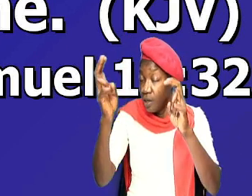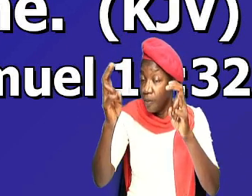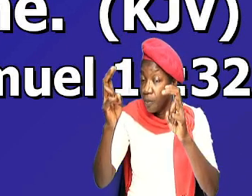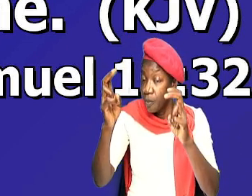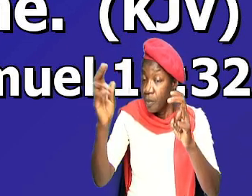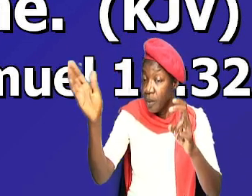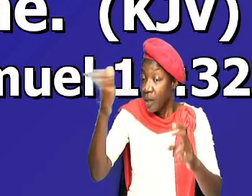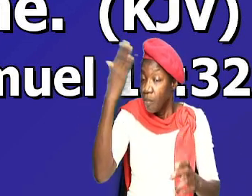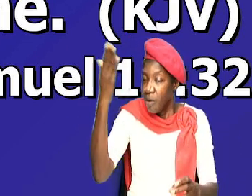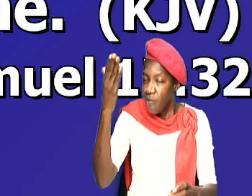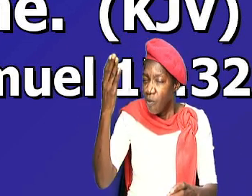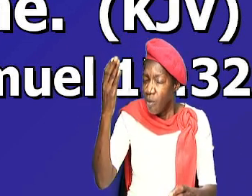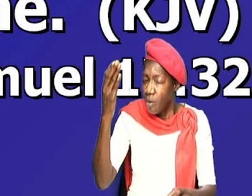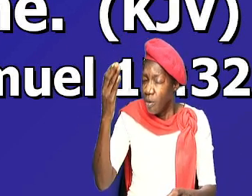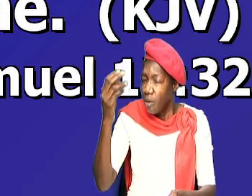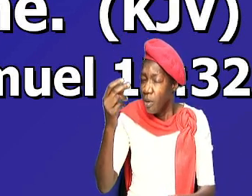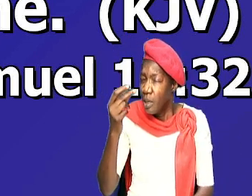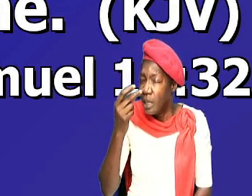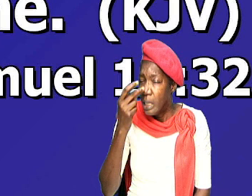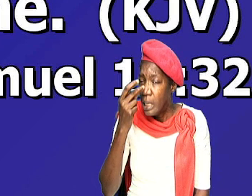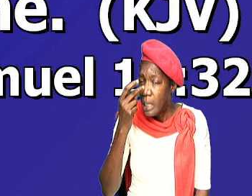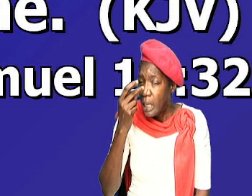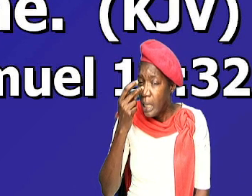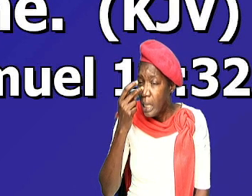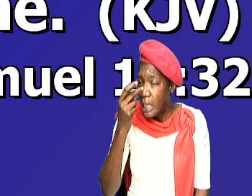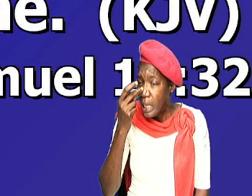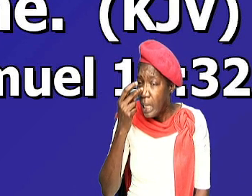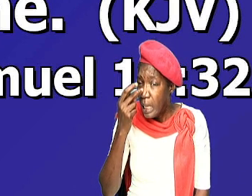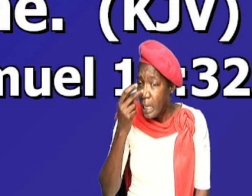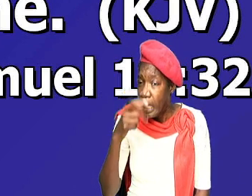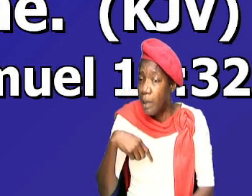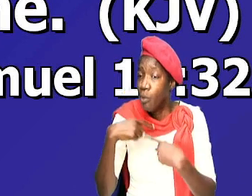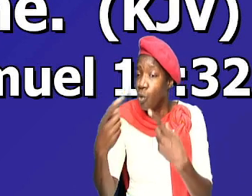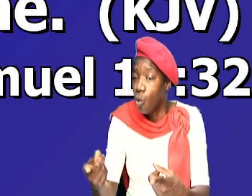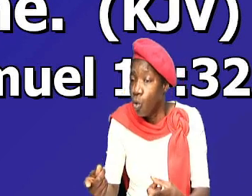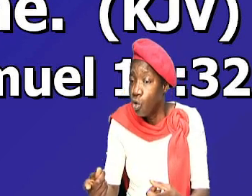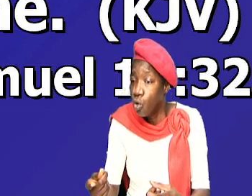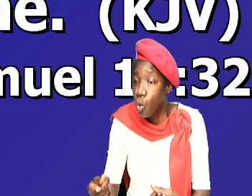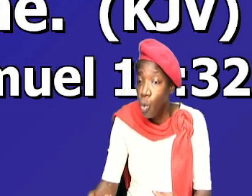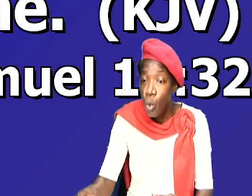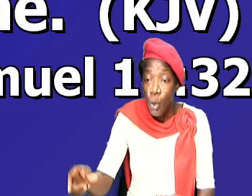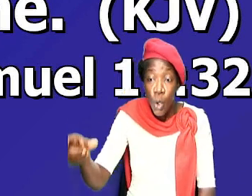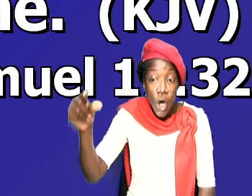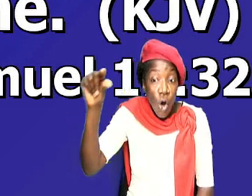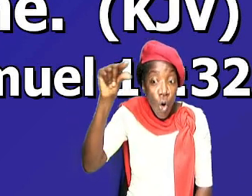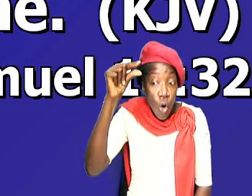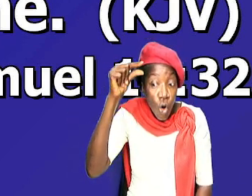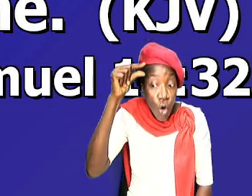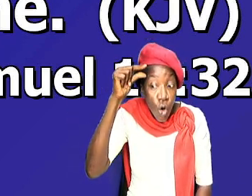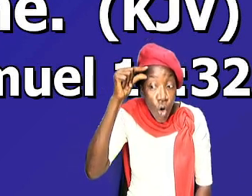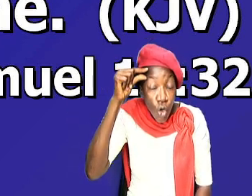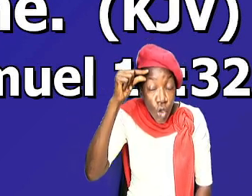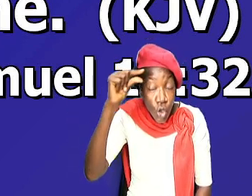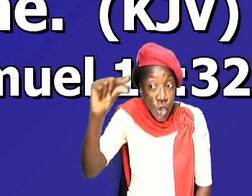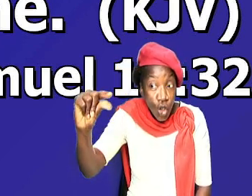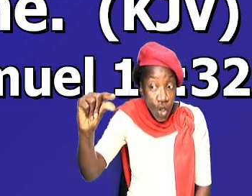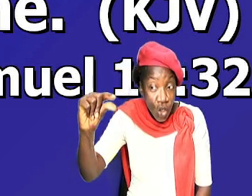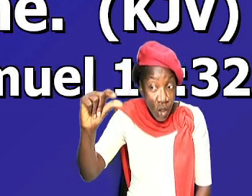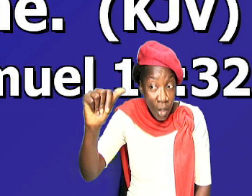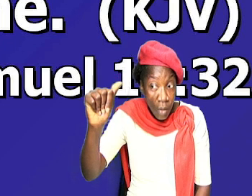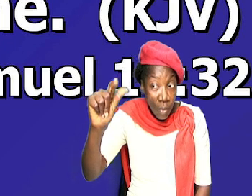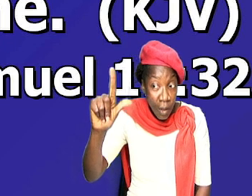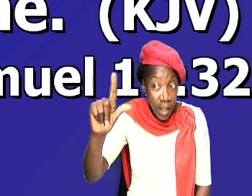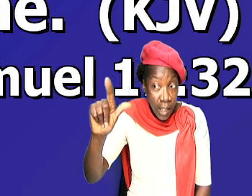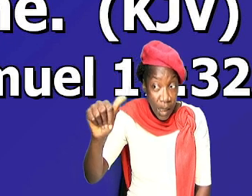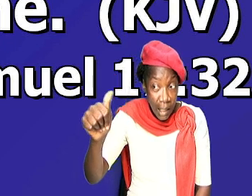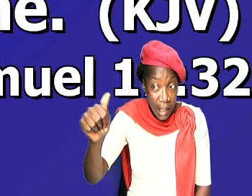Before he faced Goliath, David acknowledged it and he gave God the credit.